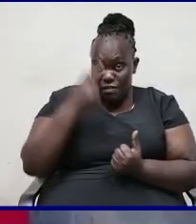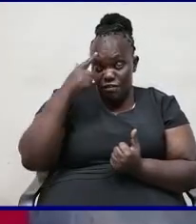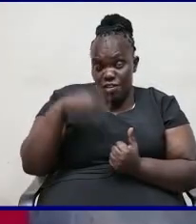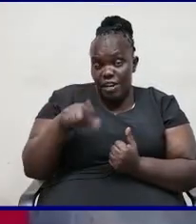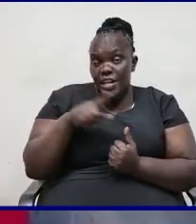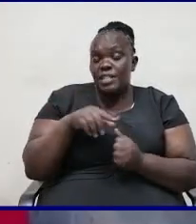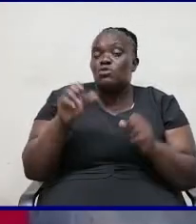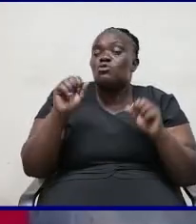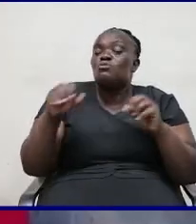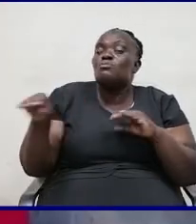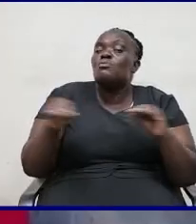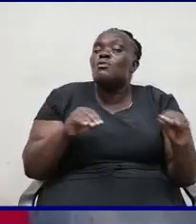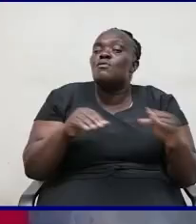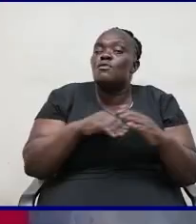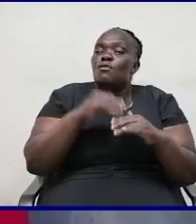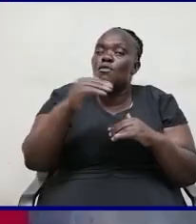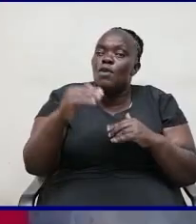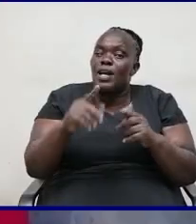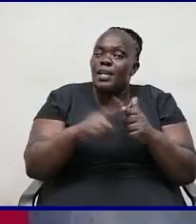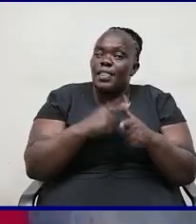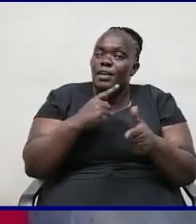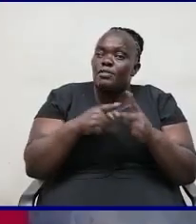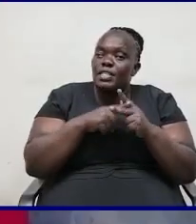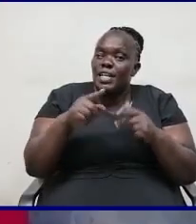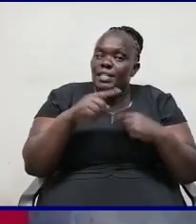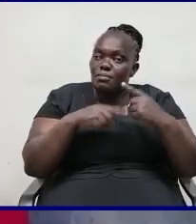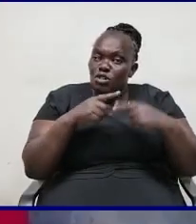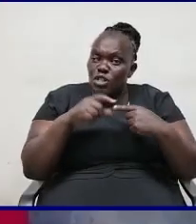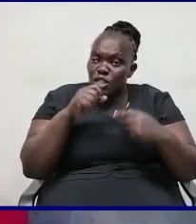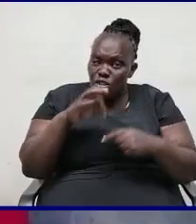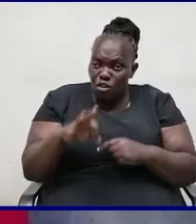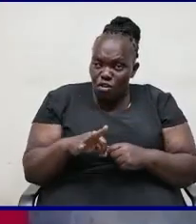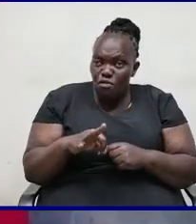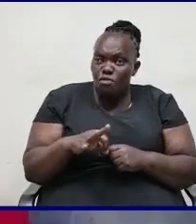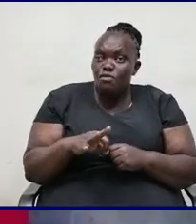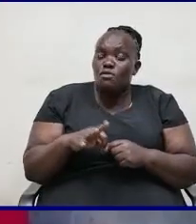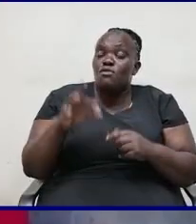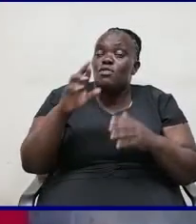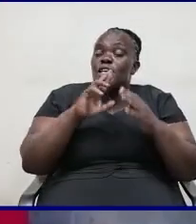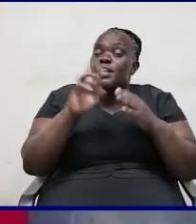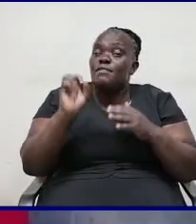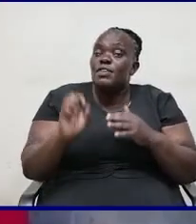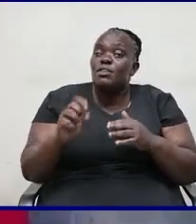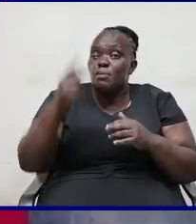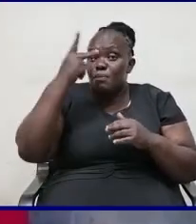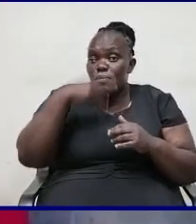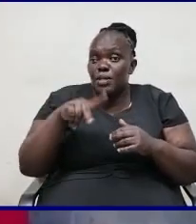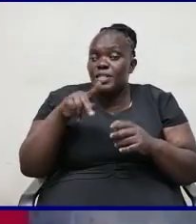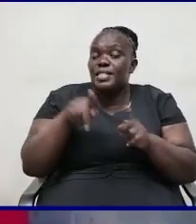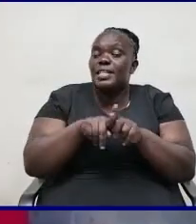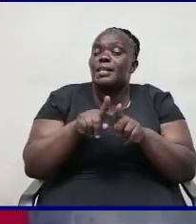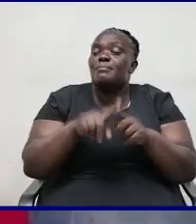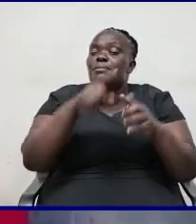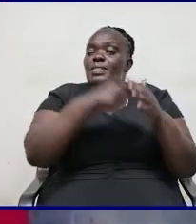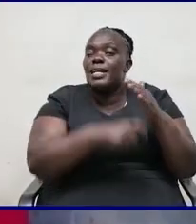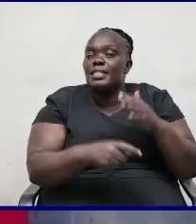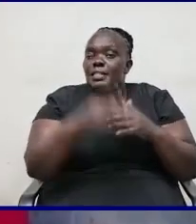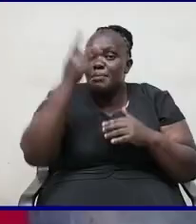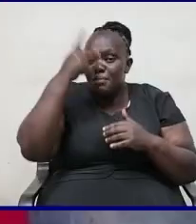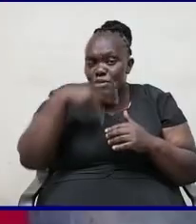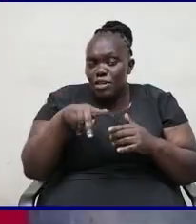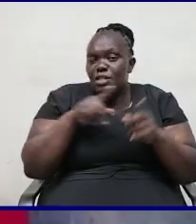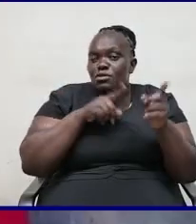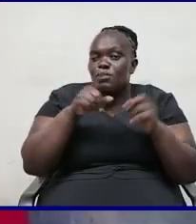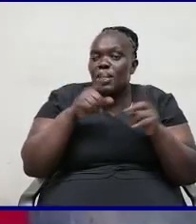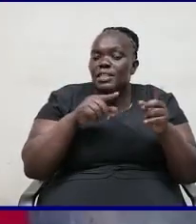for us to be able to move forward. And we began a process of reviewing the tourism policy, the National Tourism Policy,